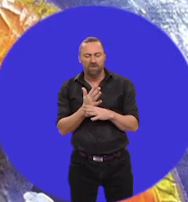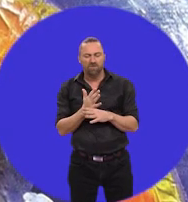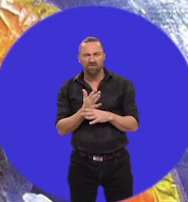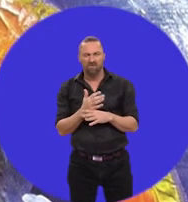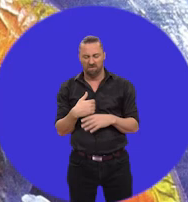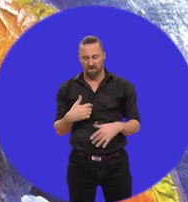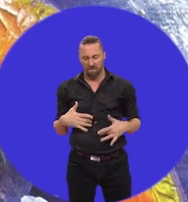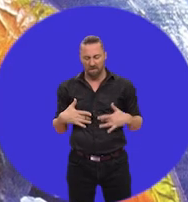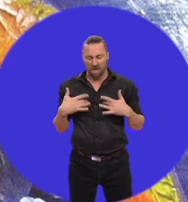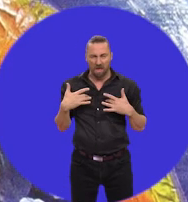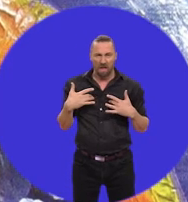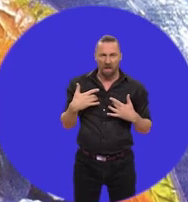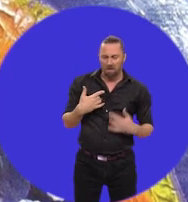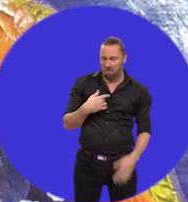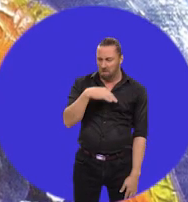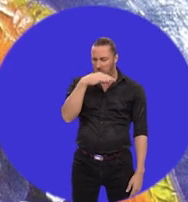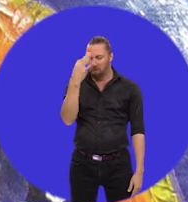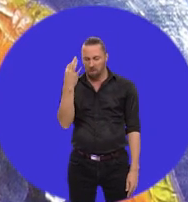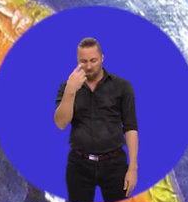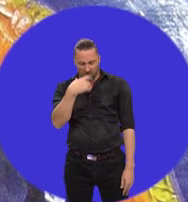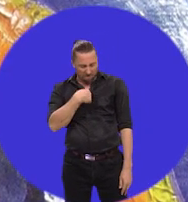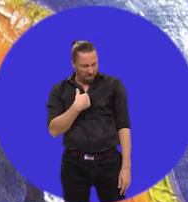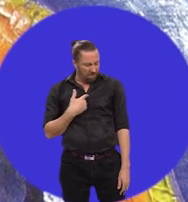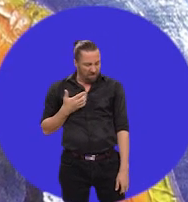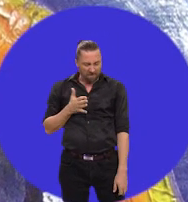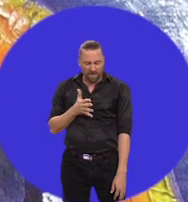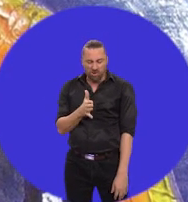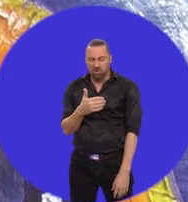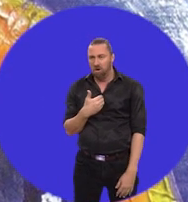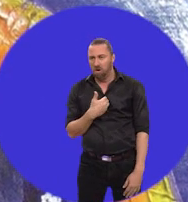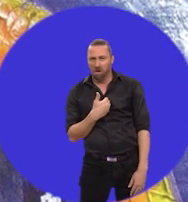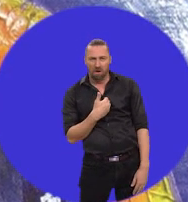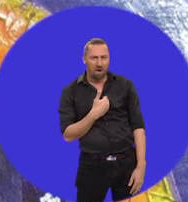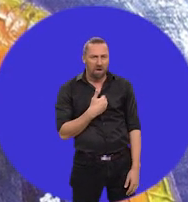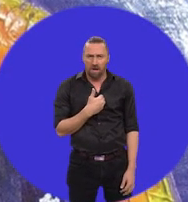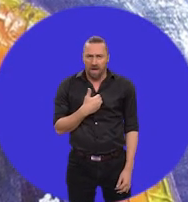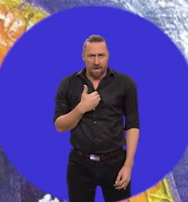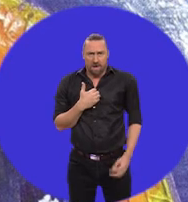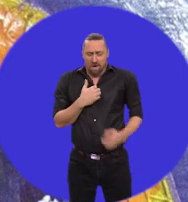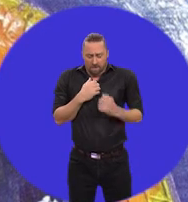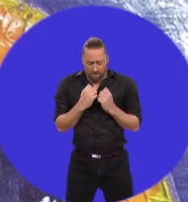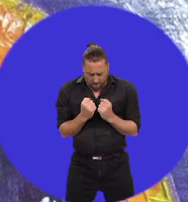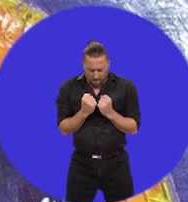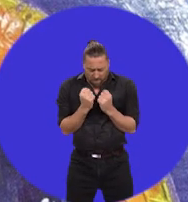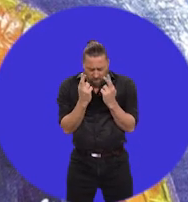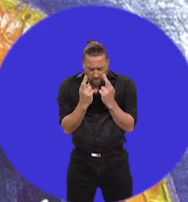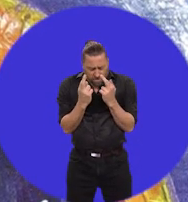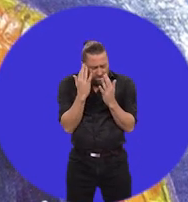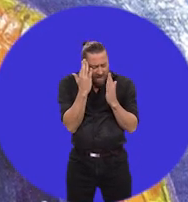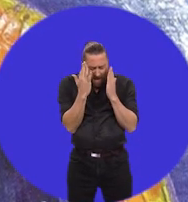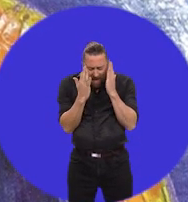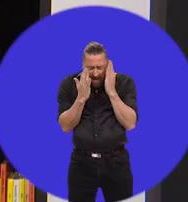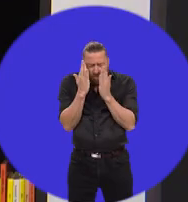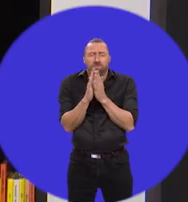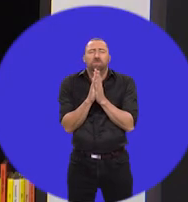Fish felt it was boring just being a fish, so he held his breath and he made a big